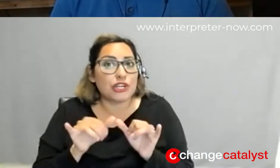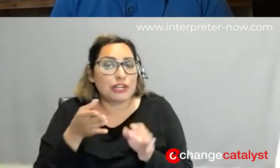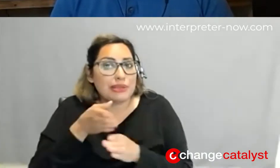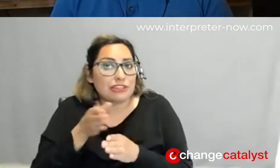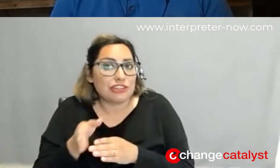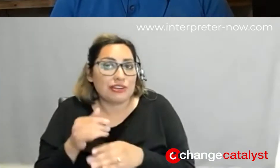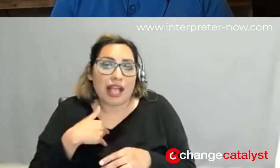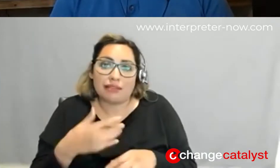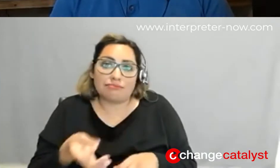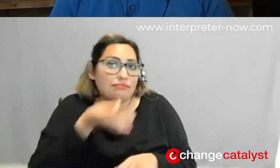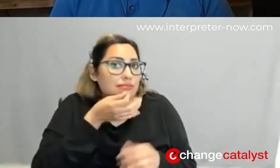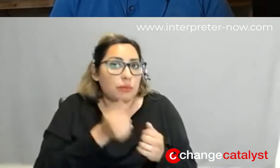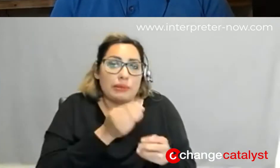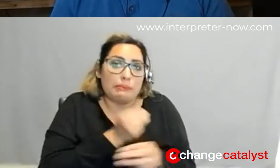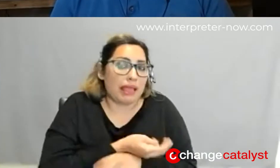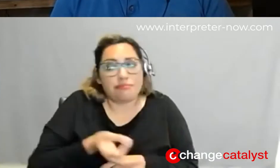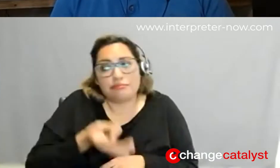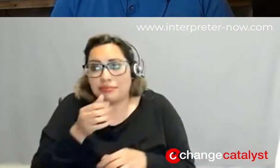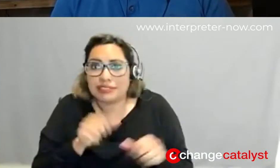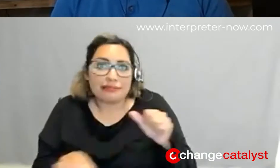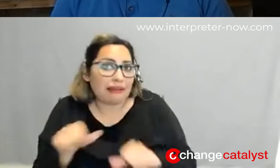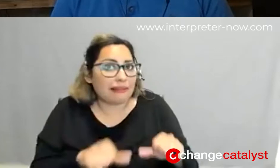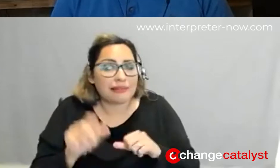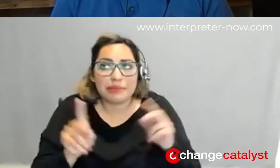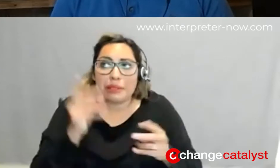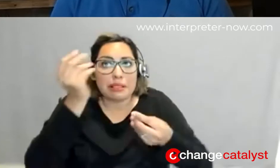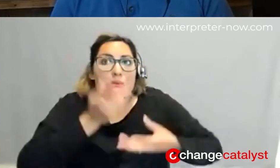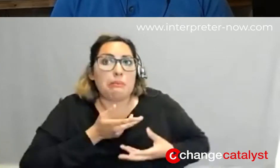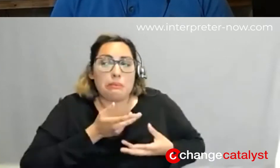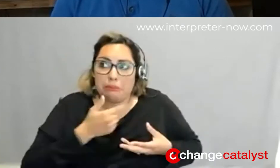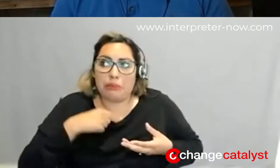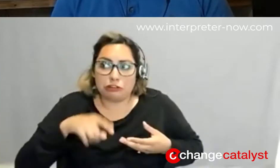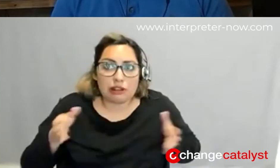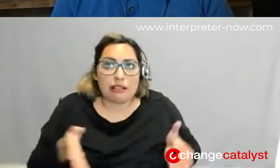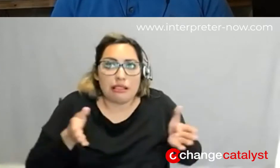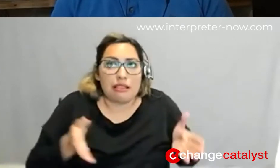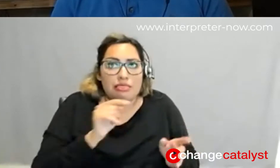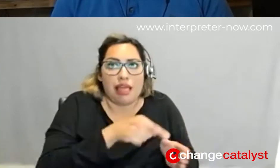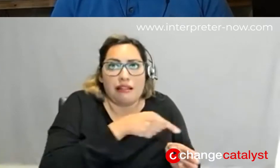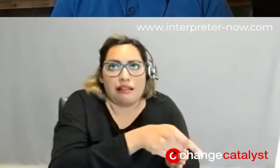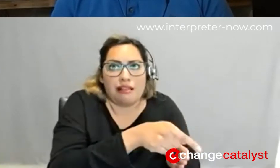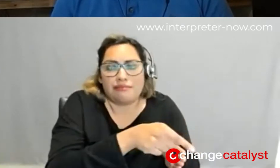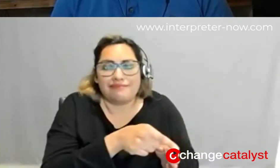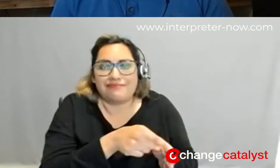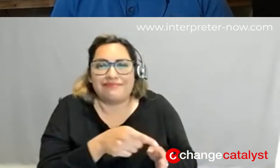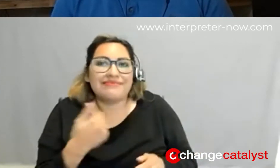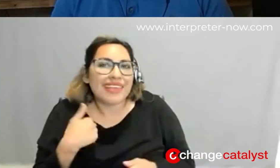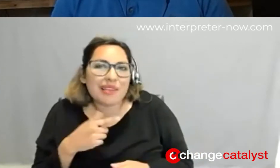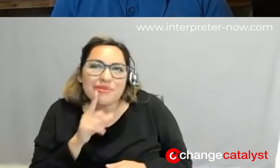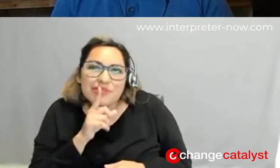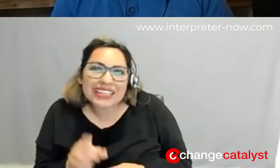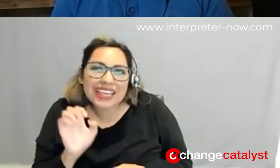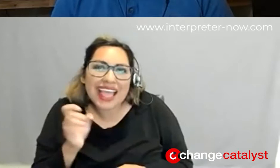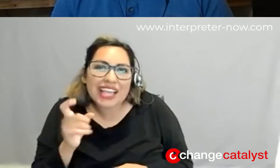science, and everyone said that's what I was supposed to do. Mm-hmm. But I am kind of an extreme extrovert and